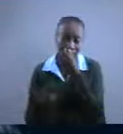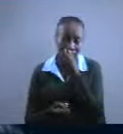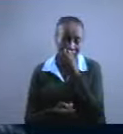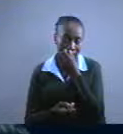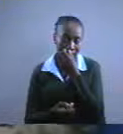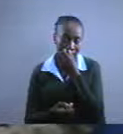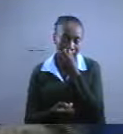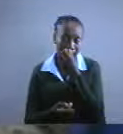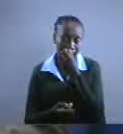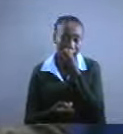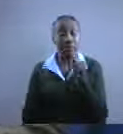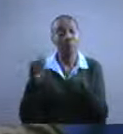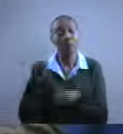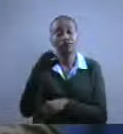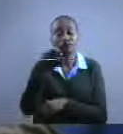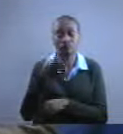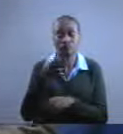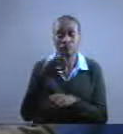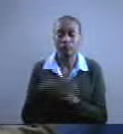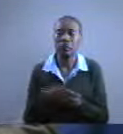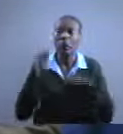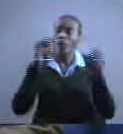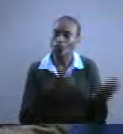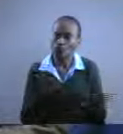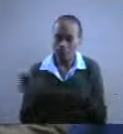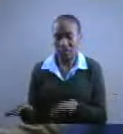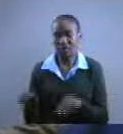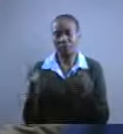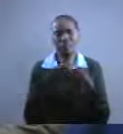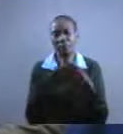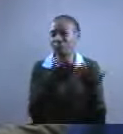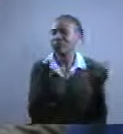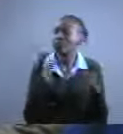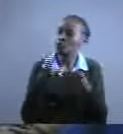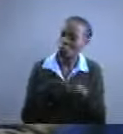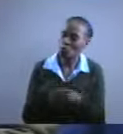floor. Order, members, order.